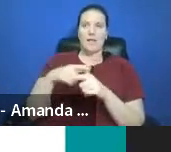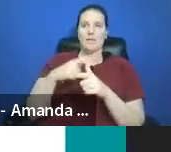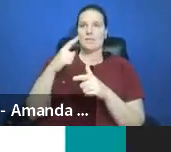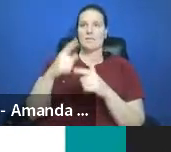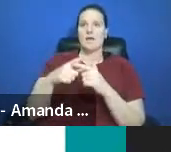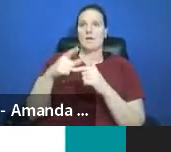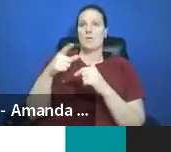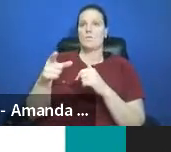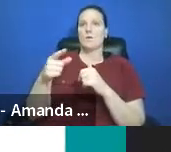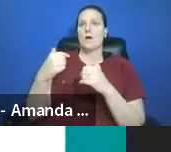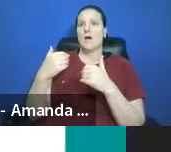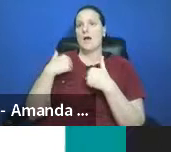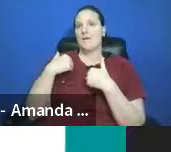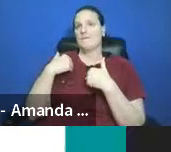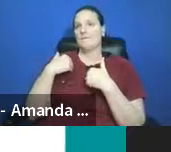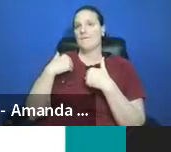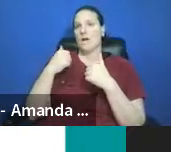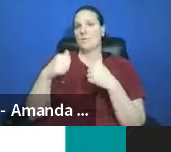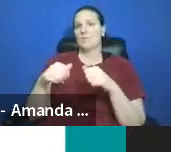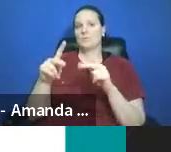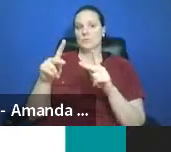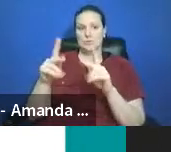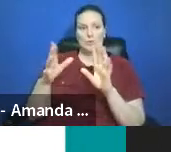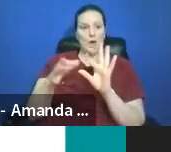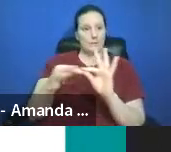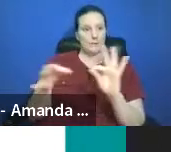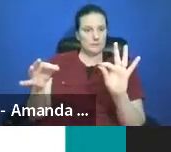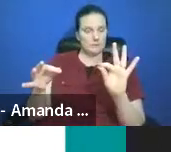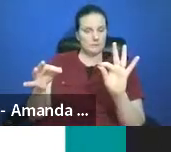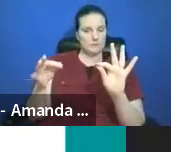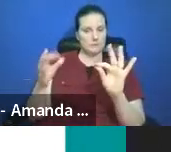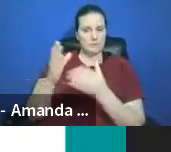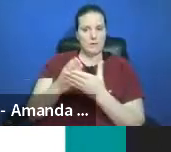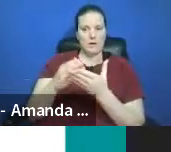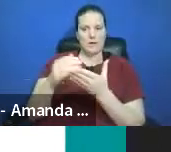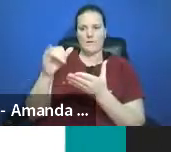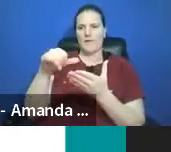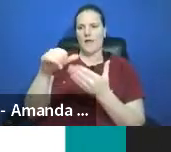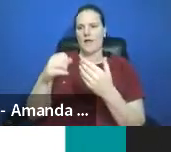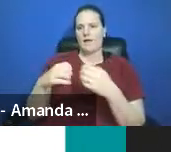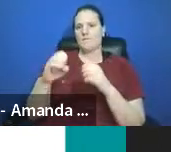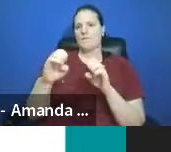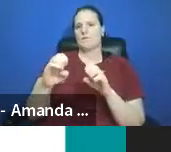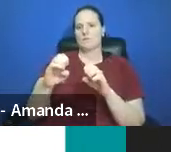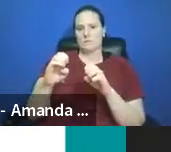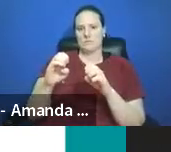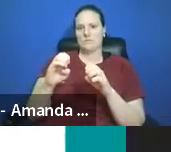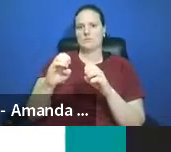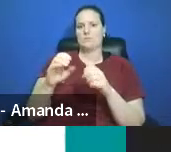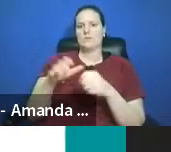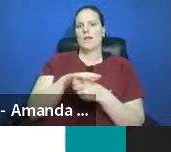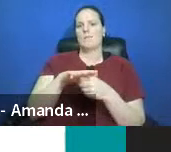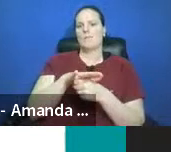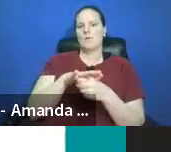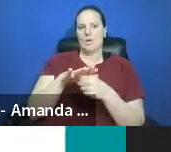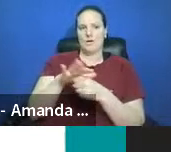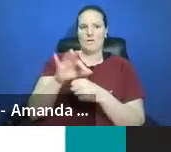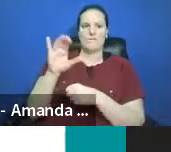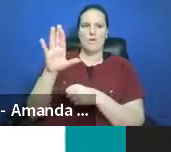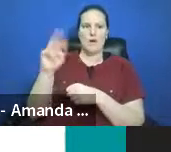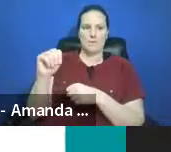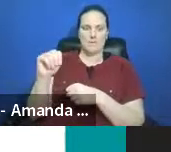have opportunity to comment. And part of that effort has been a couple of neighborhood forums. There was one